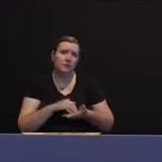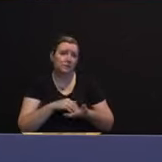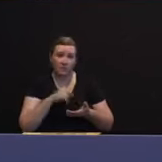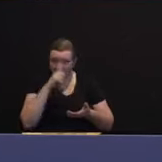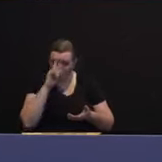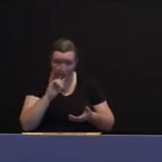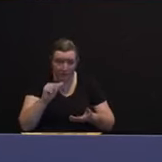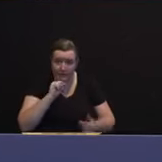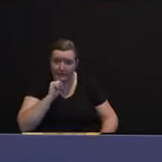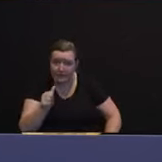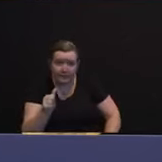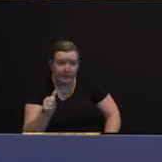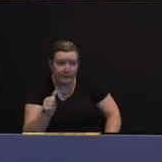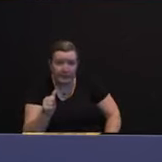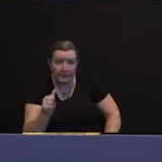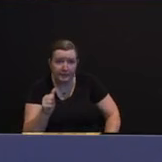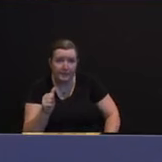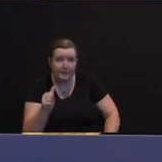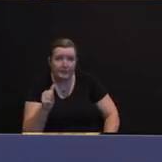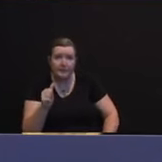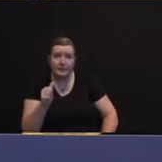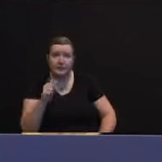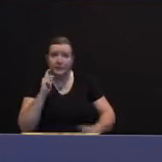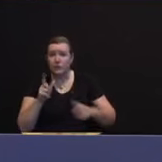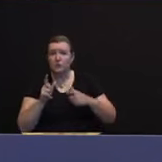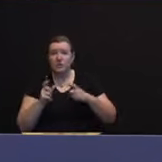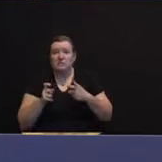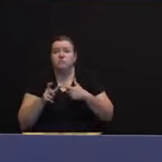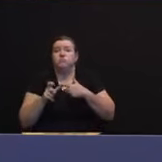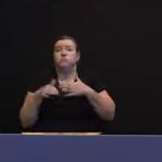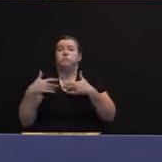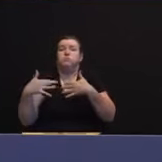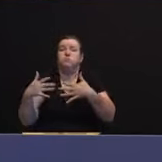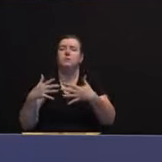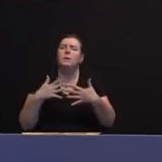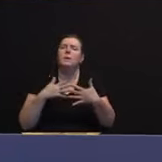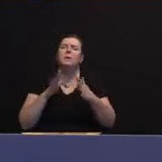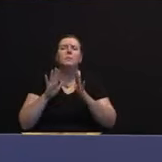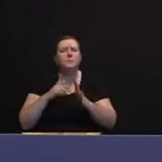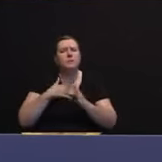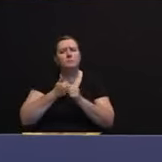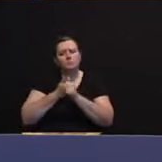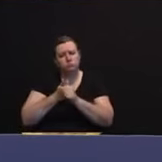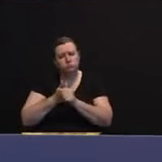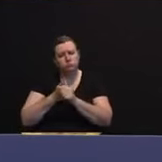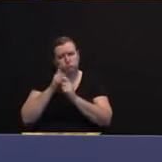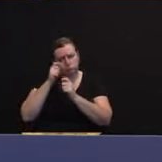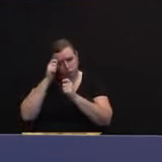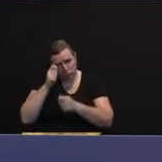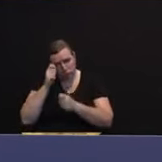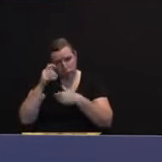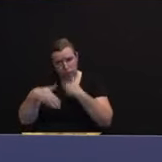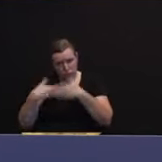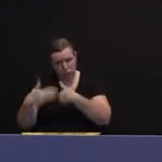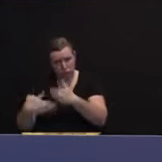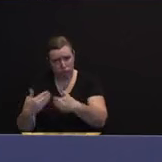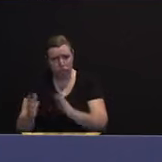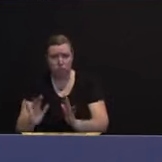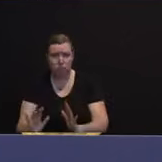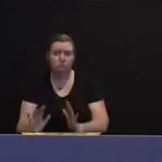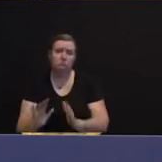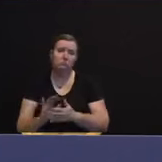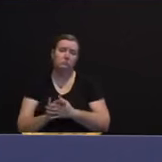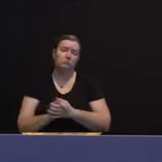to bear down. Kids very well may be asymptomatic, and unless Tina tells me otherwise, we believe that